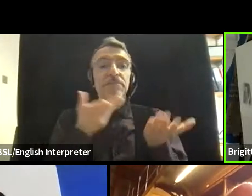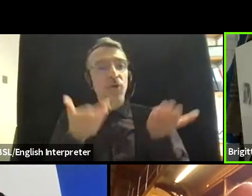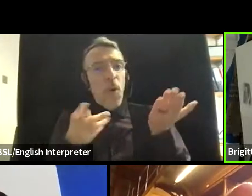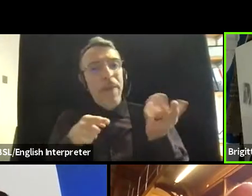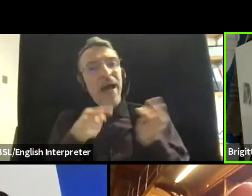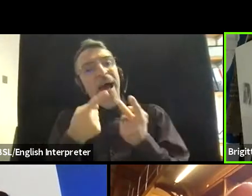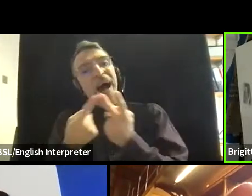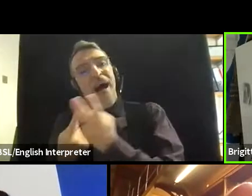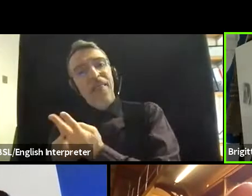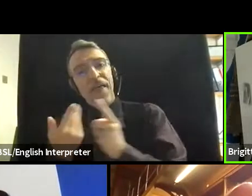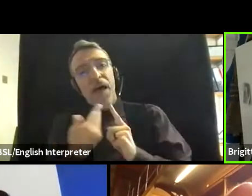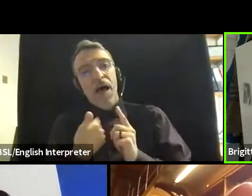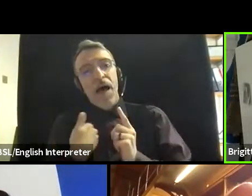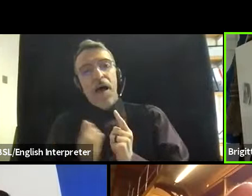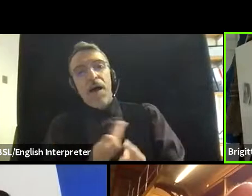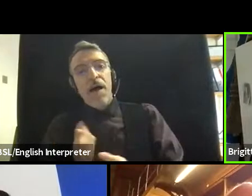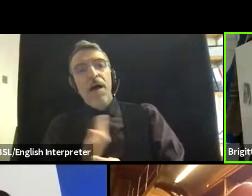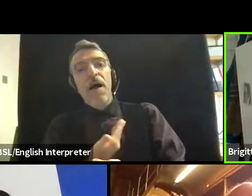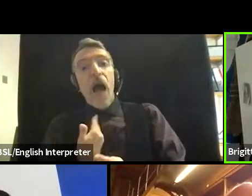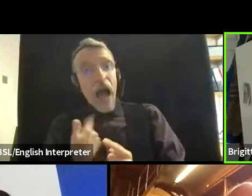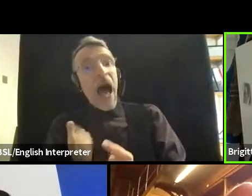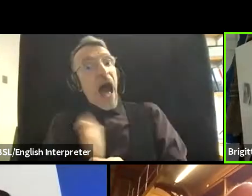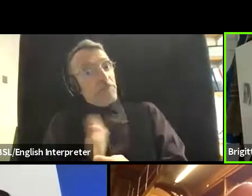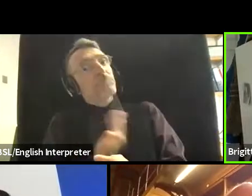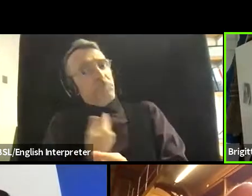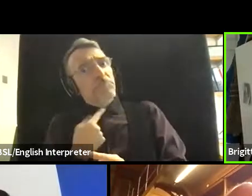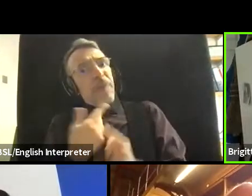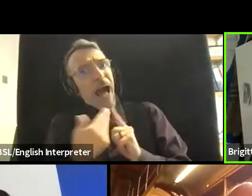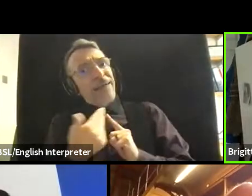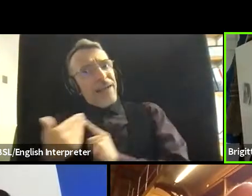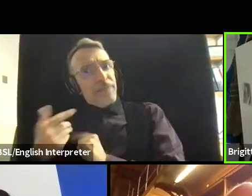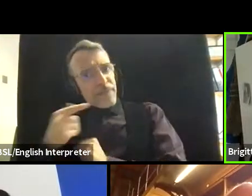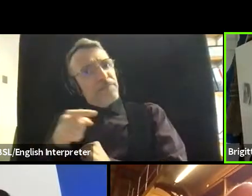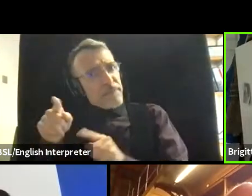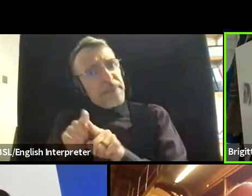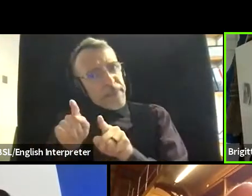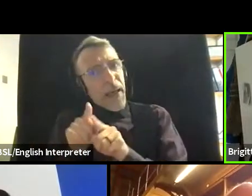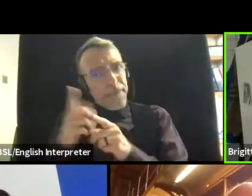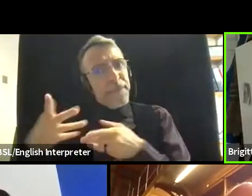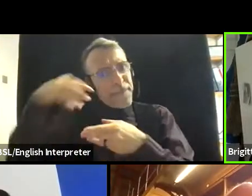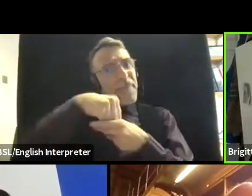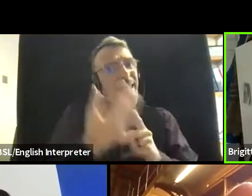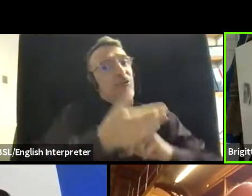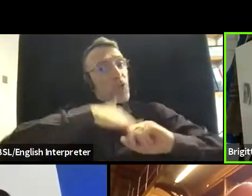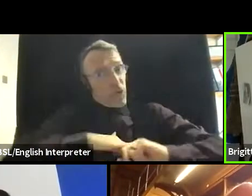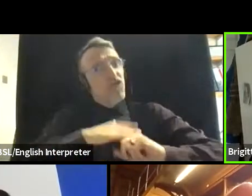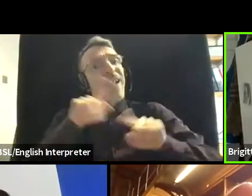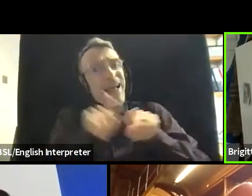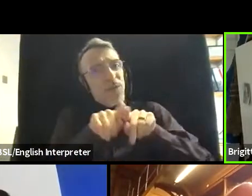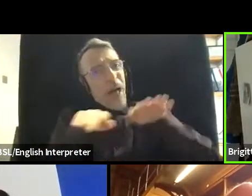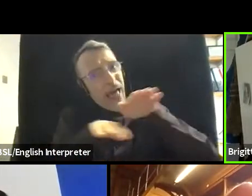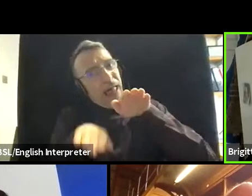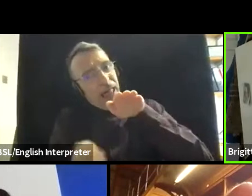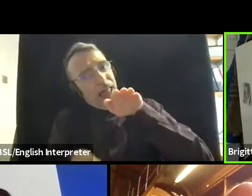identity factors, although those other identity factors also played a role in the exclusionary experiences they had.